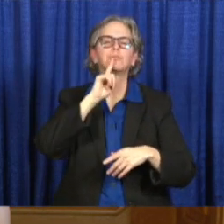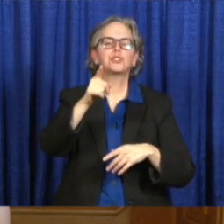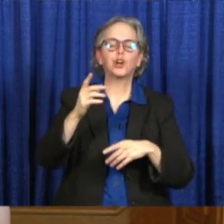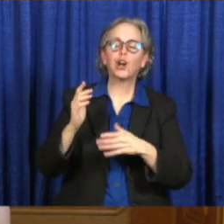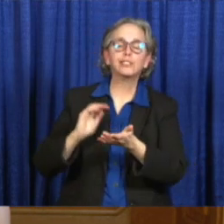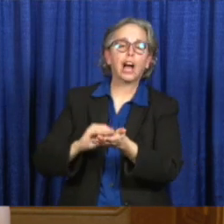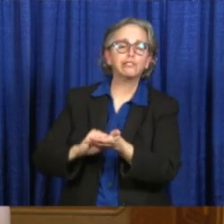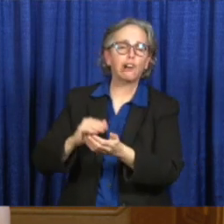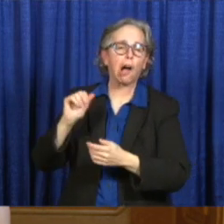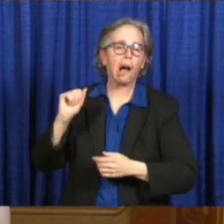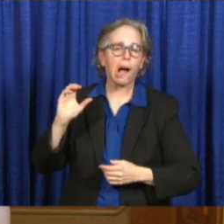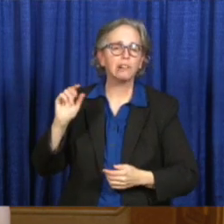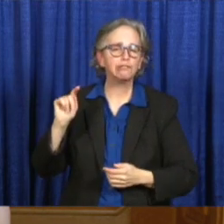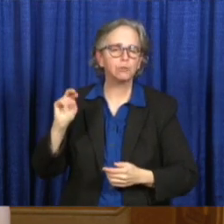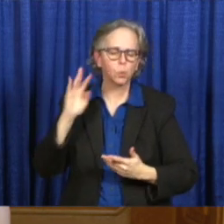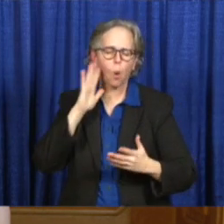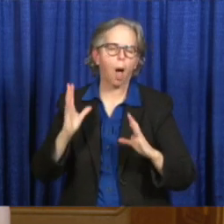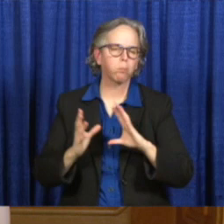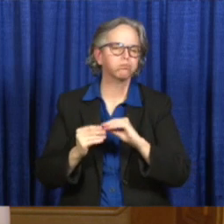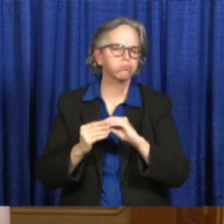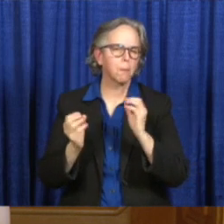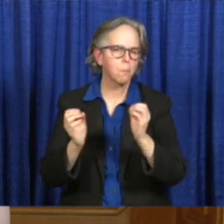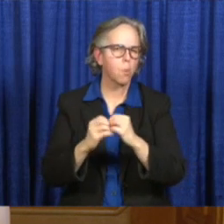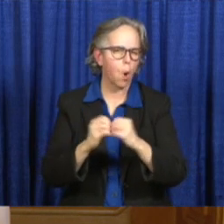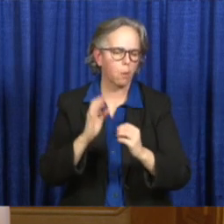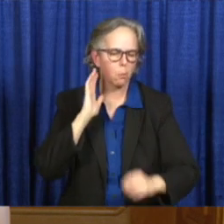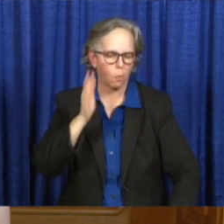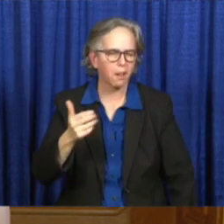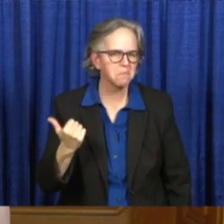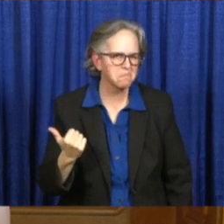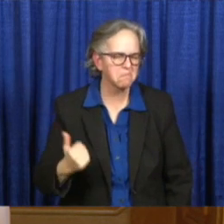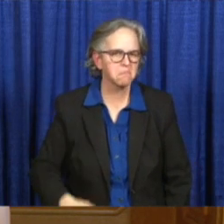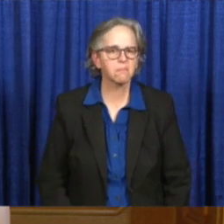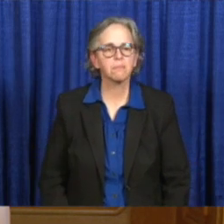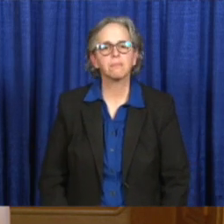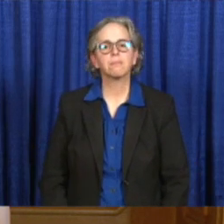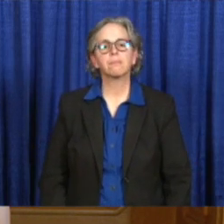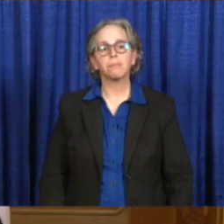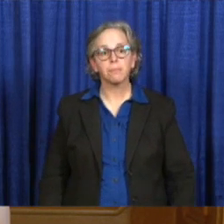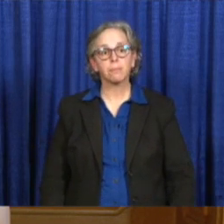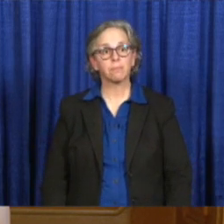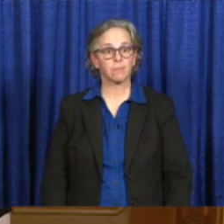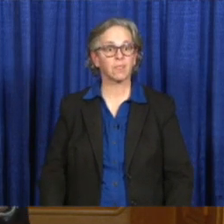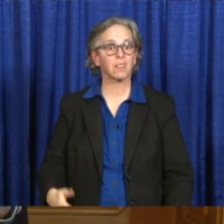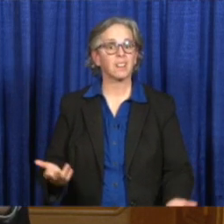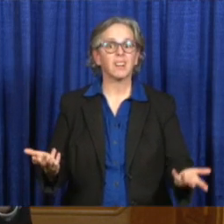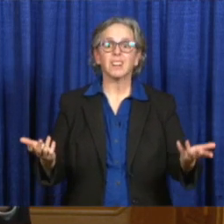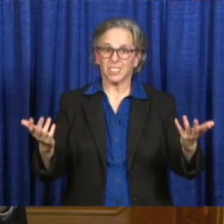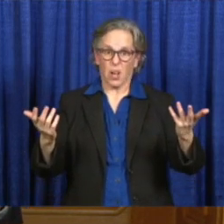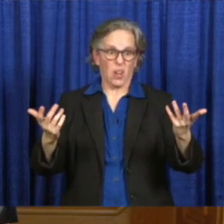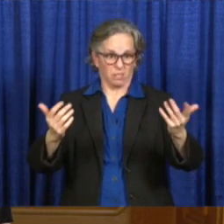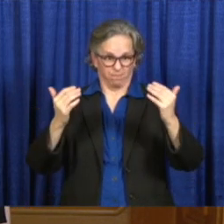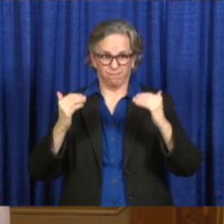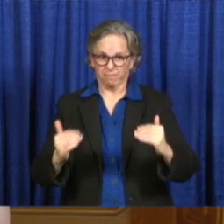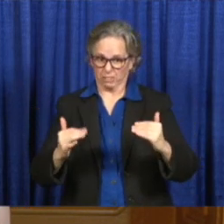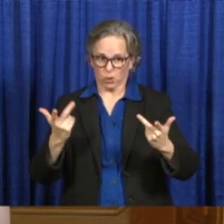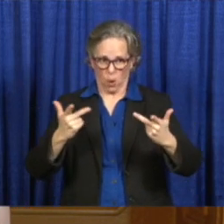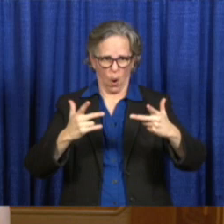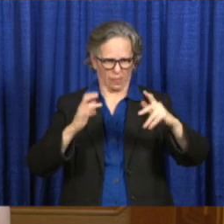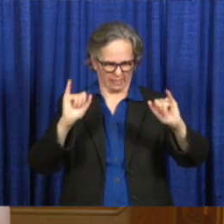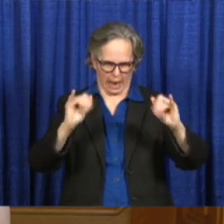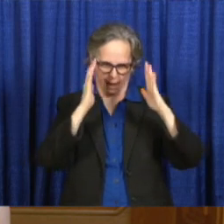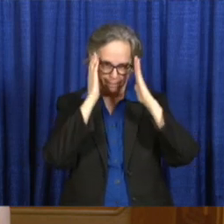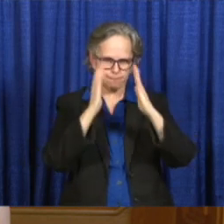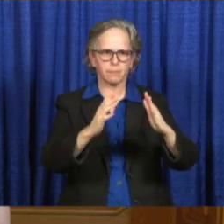As we've talked about getting ready for this surge, we talk about capacity in hospitals, but we know there's